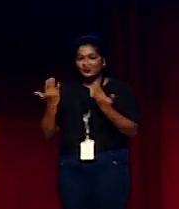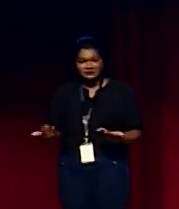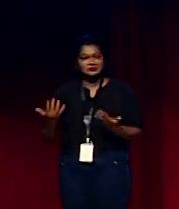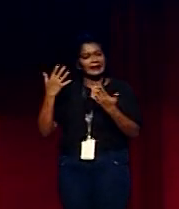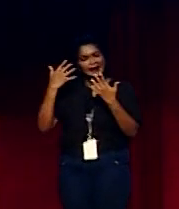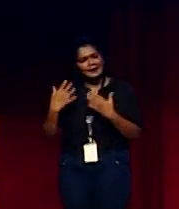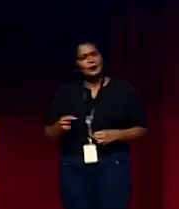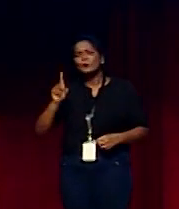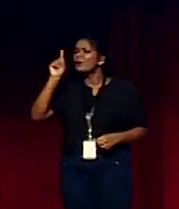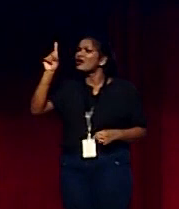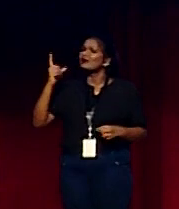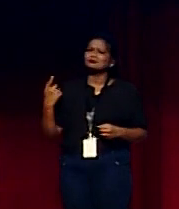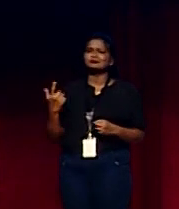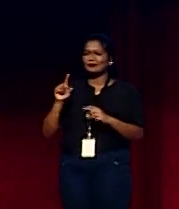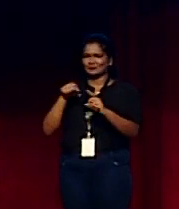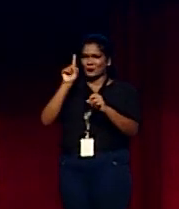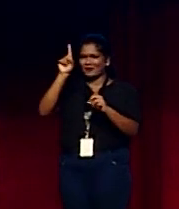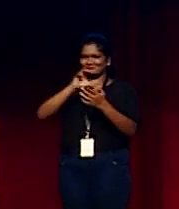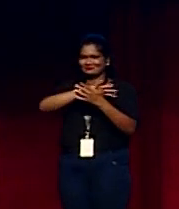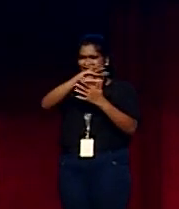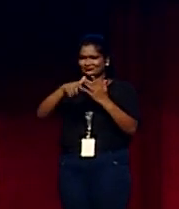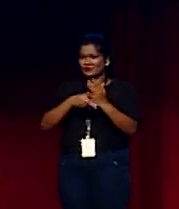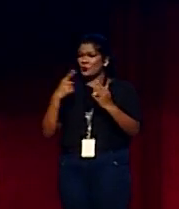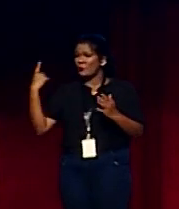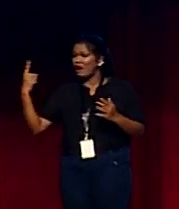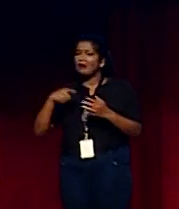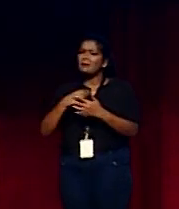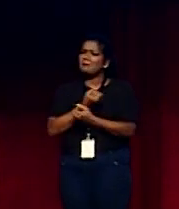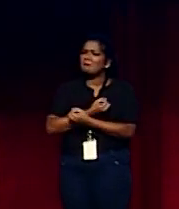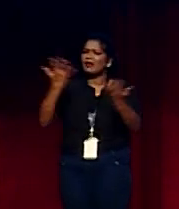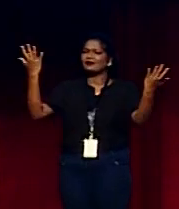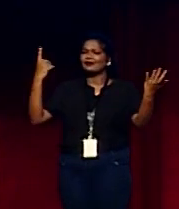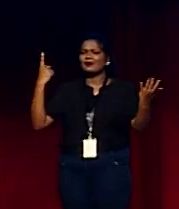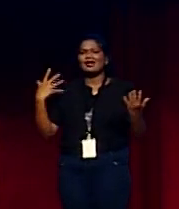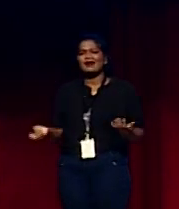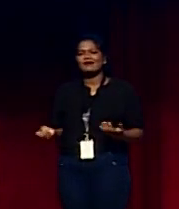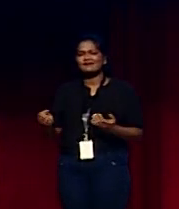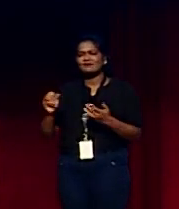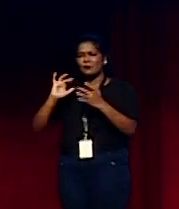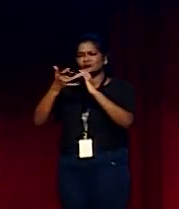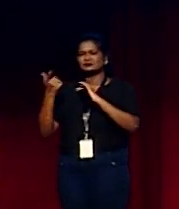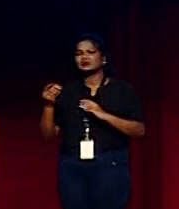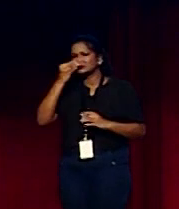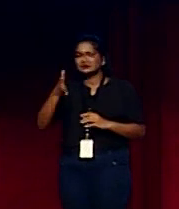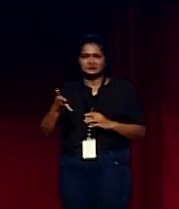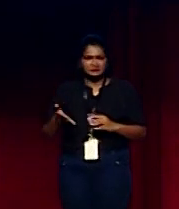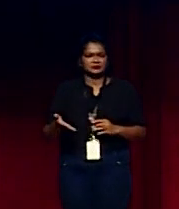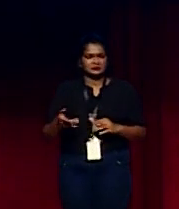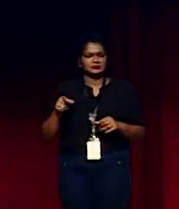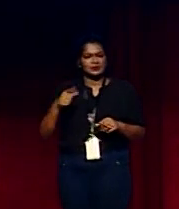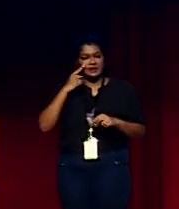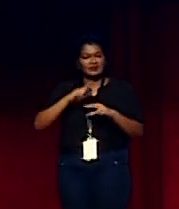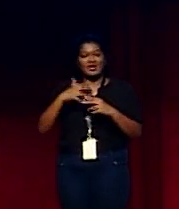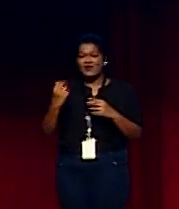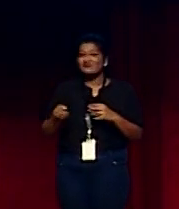the accessible components. They contain the mathematics, which can be made accessible with math checks. So it's being rendered with math